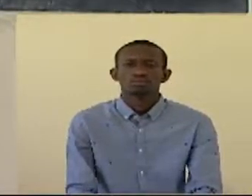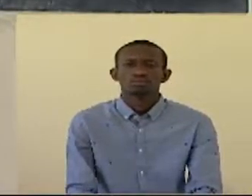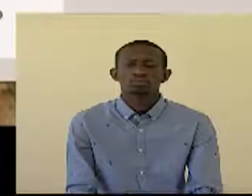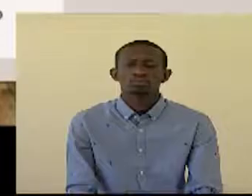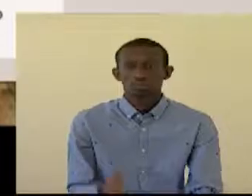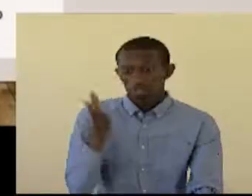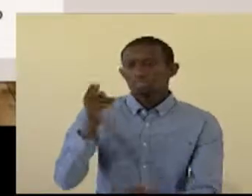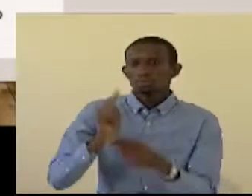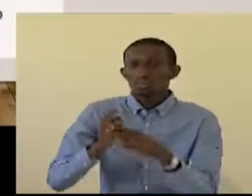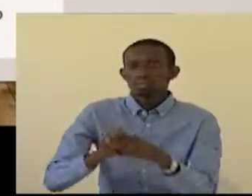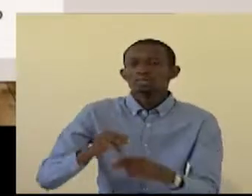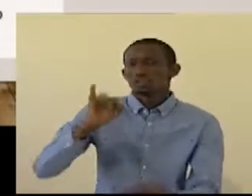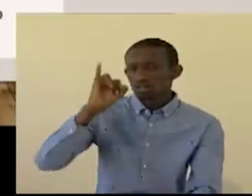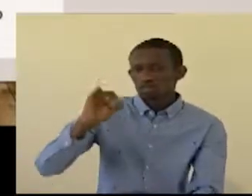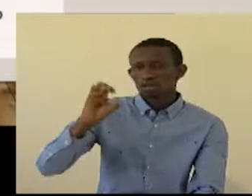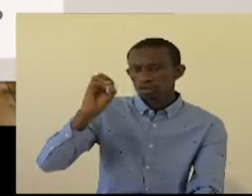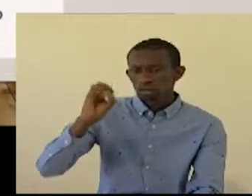we have the reaction here.